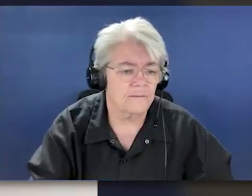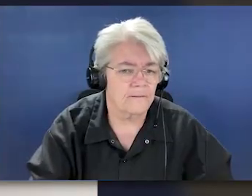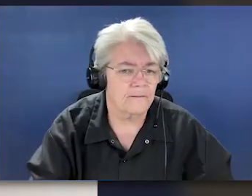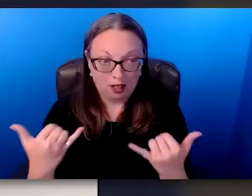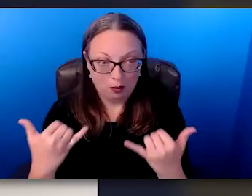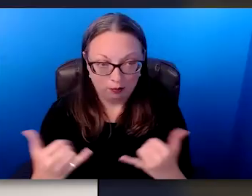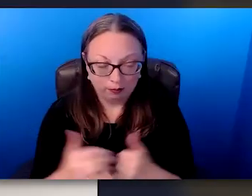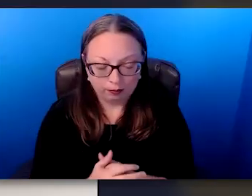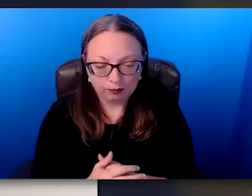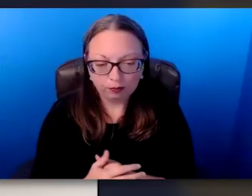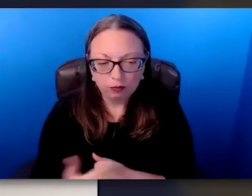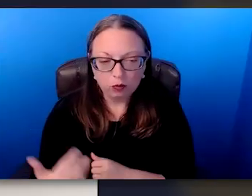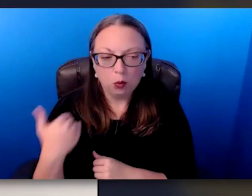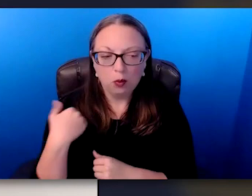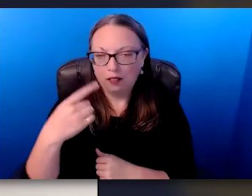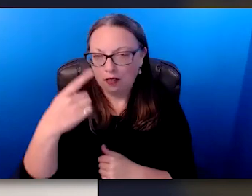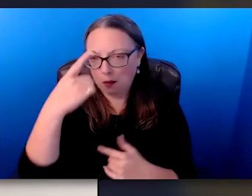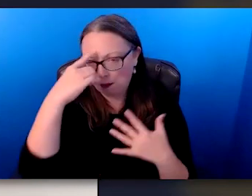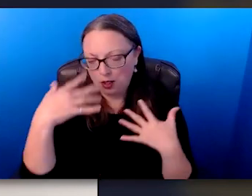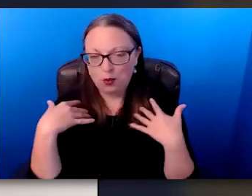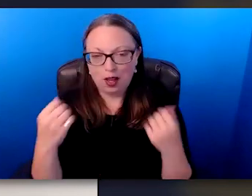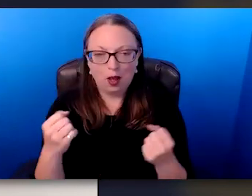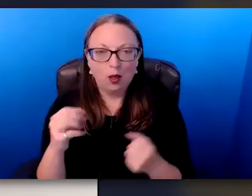health wayfinding system called NAVI,